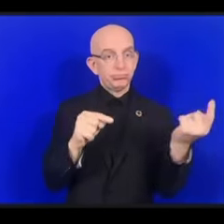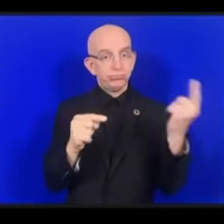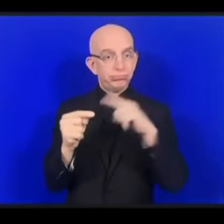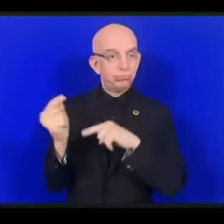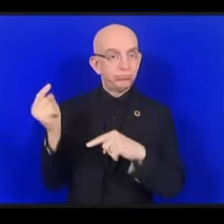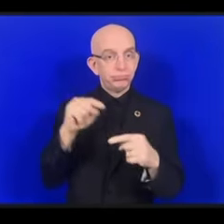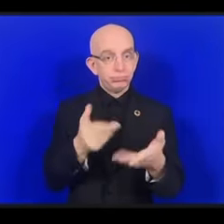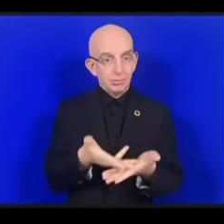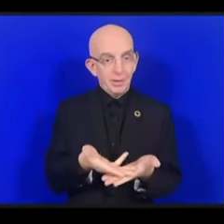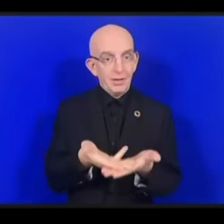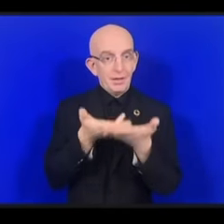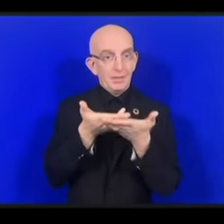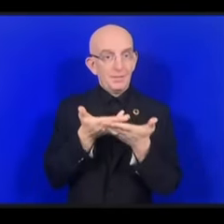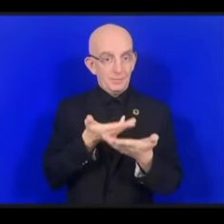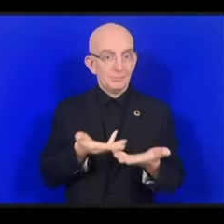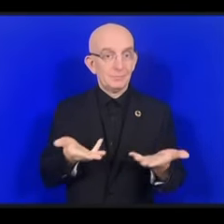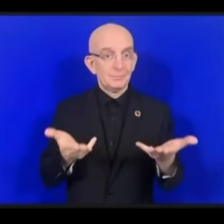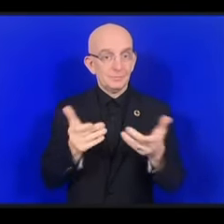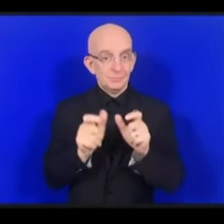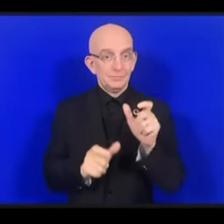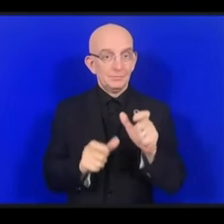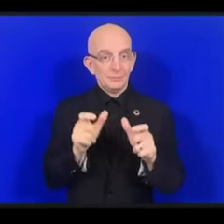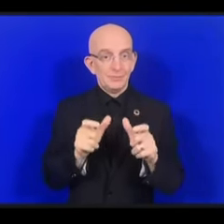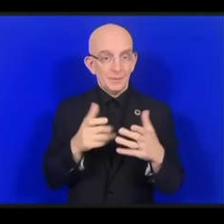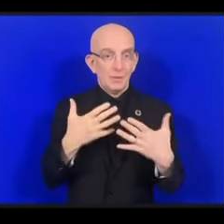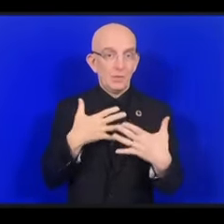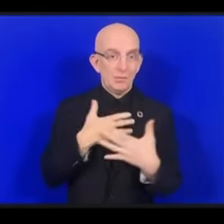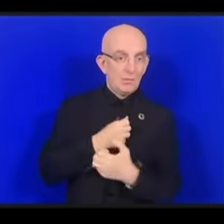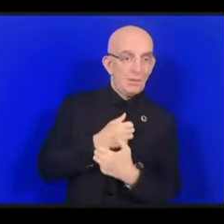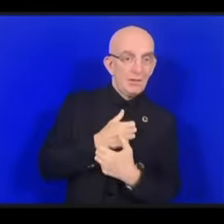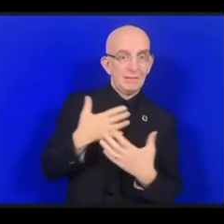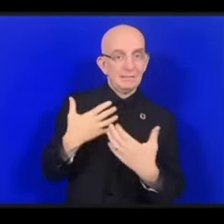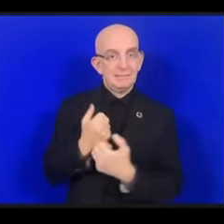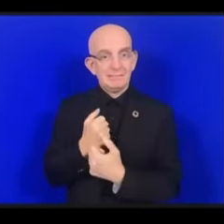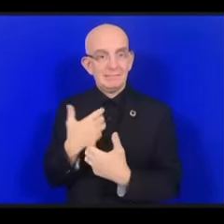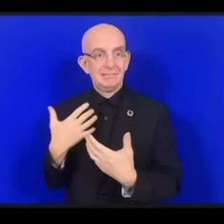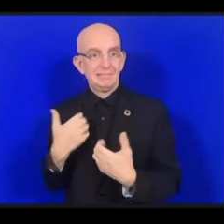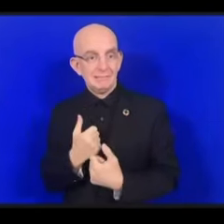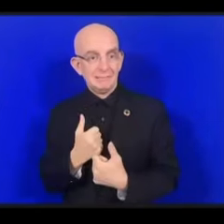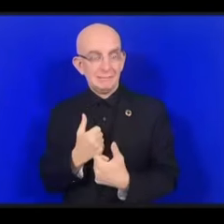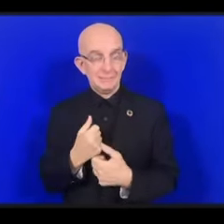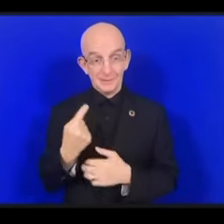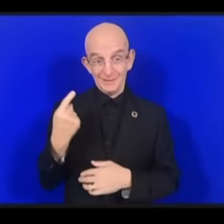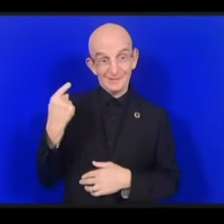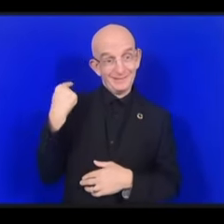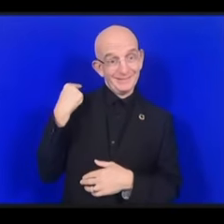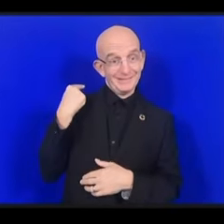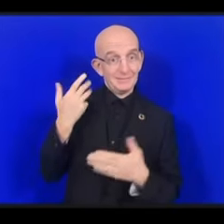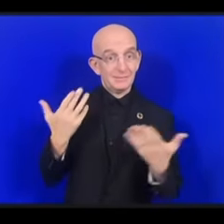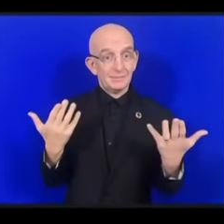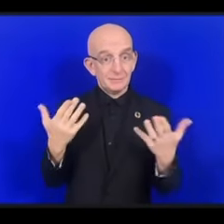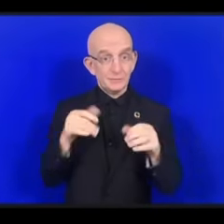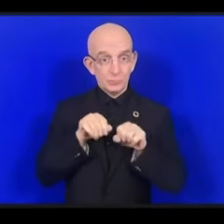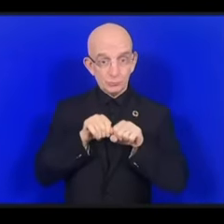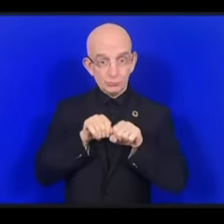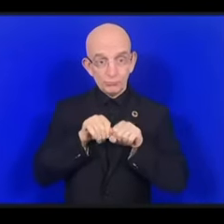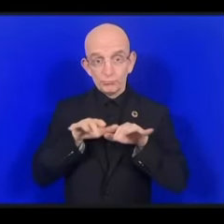At that time, the word Kizuna was all over the newspapers, on TV, and on the